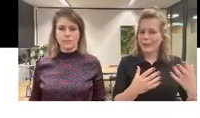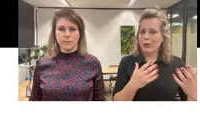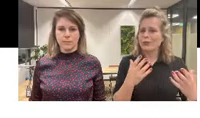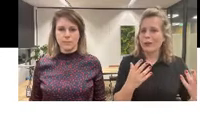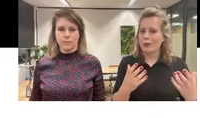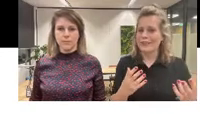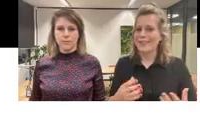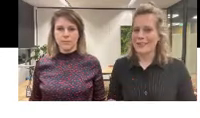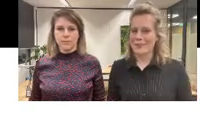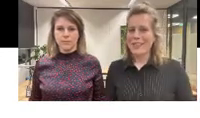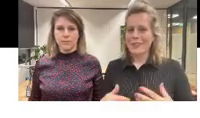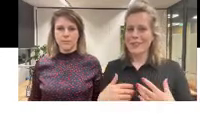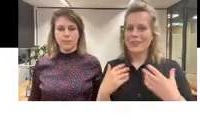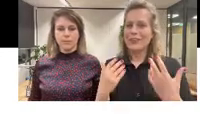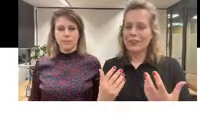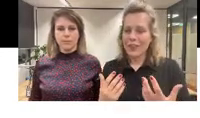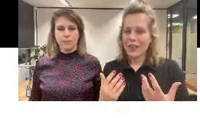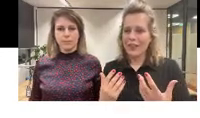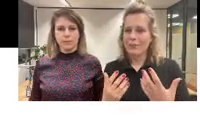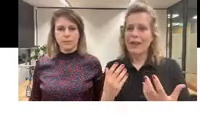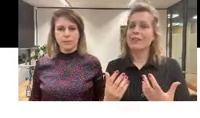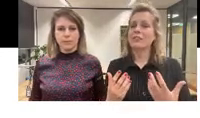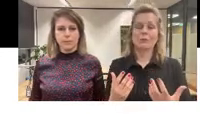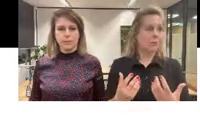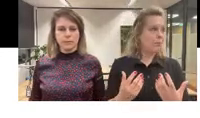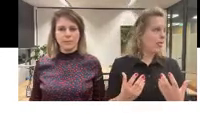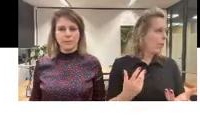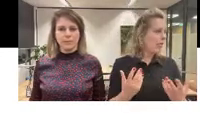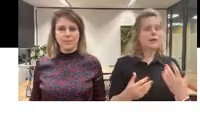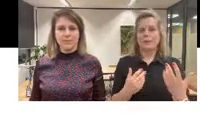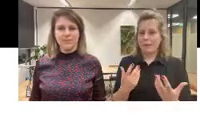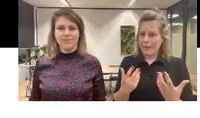without anyone following them. They want to do it